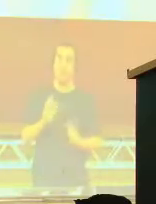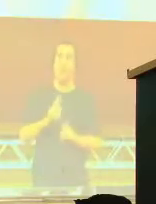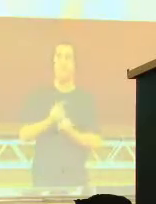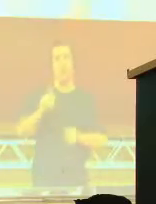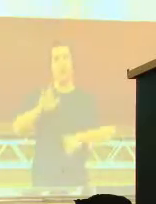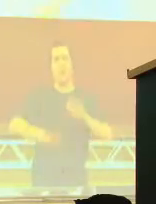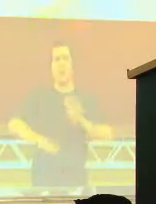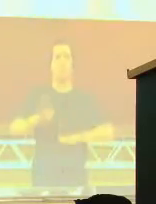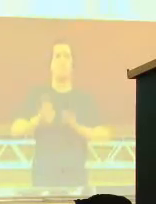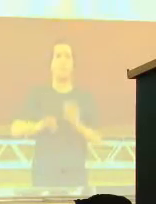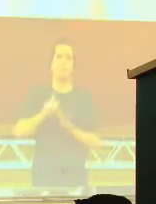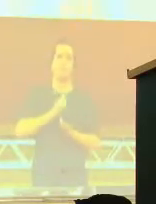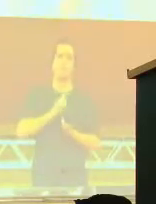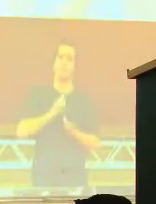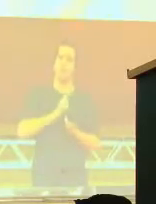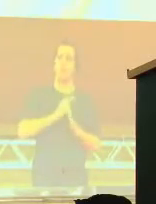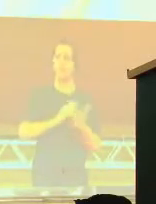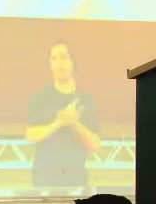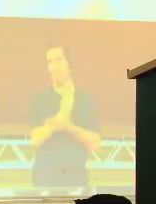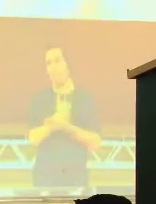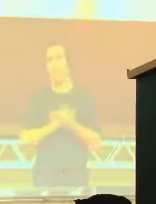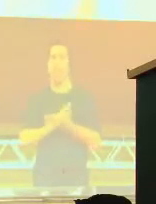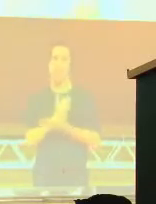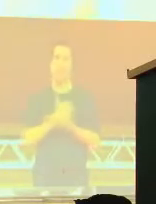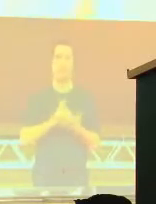some other kind of job.